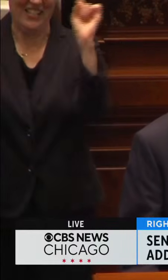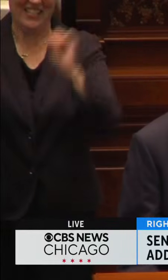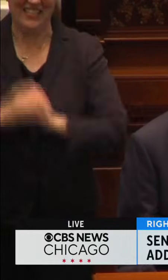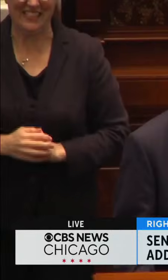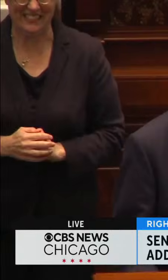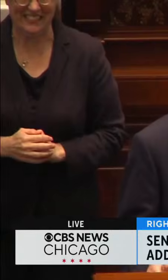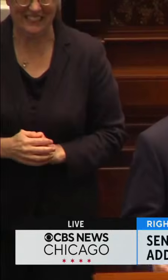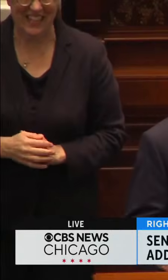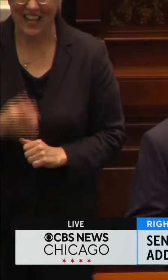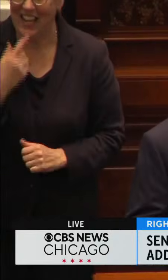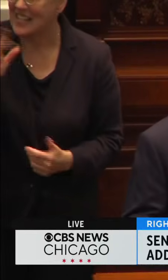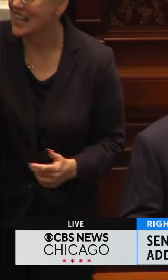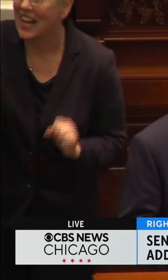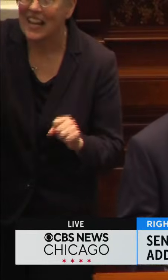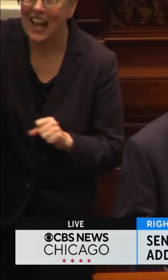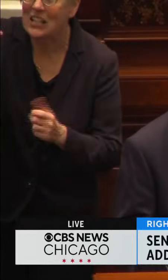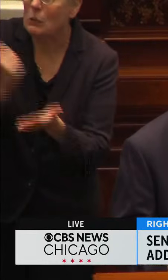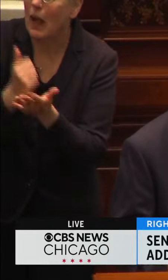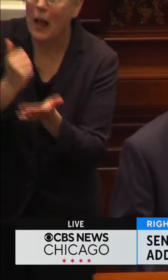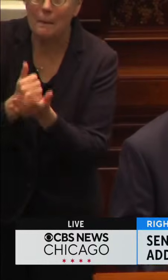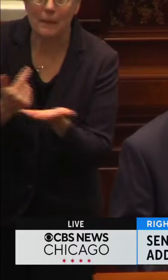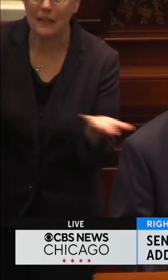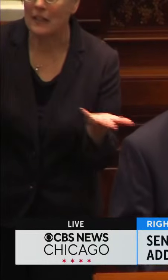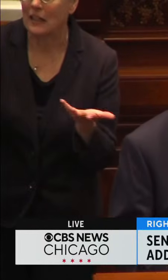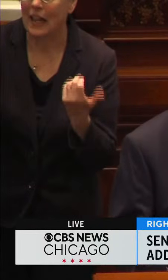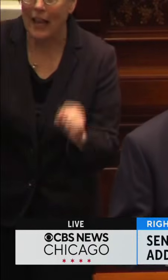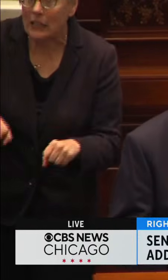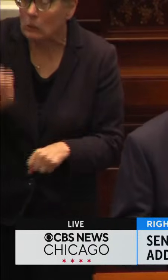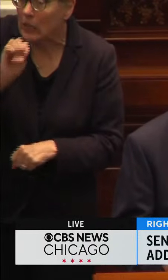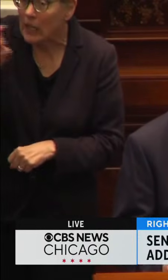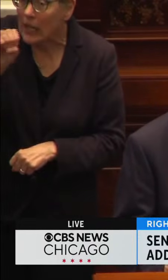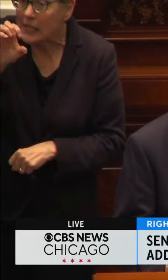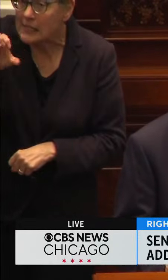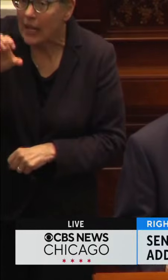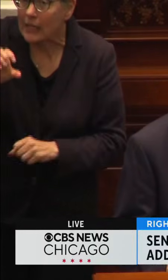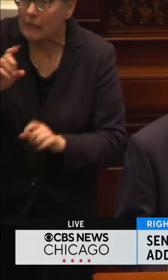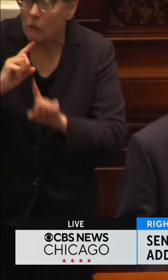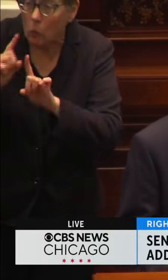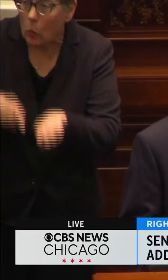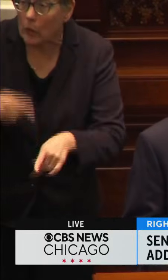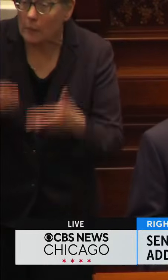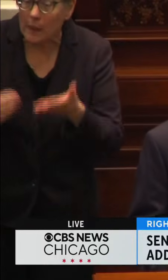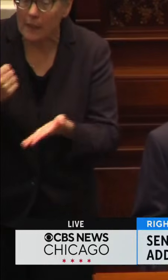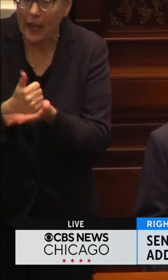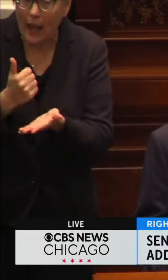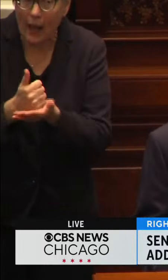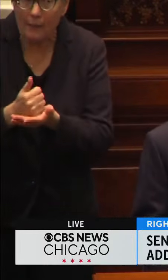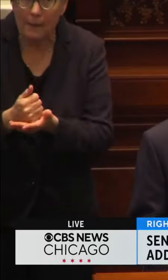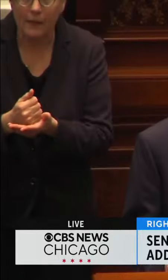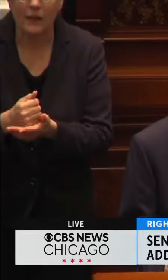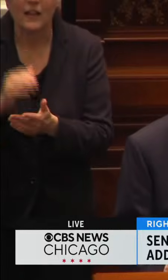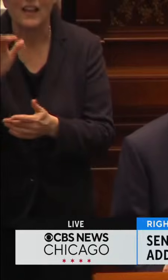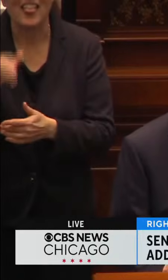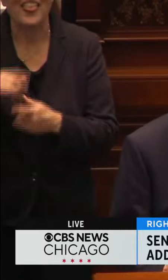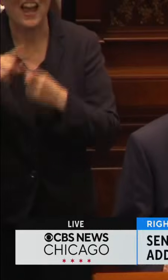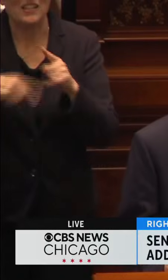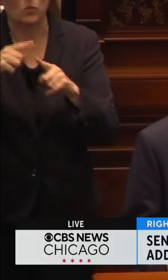And I said, "Can you do anything by executive order to help the Dreamers?" And that's when he came up with